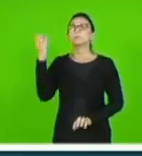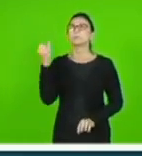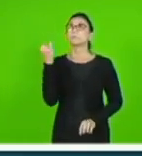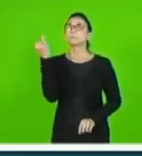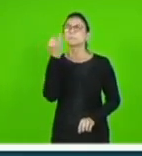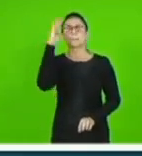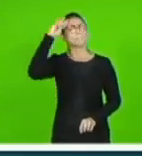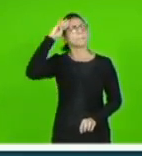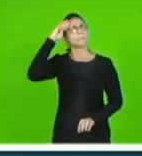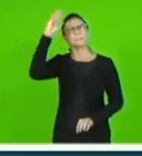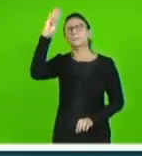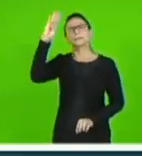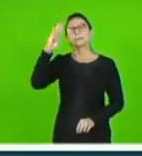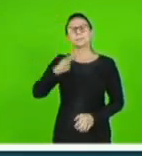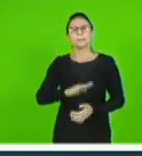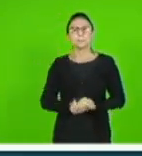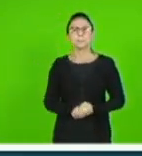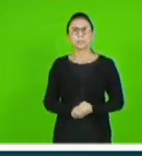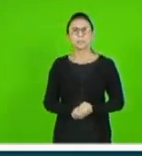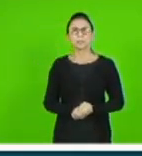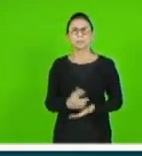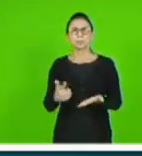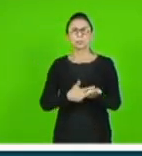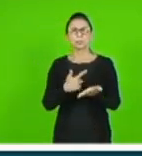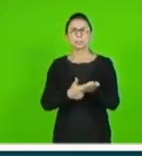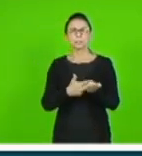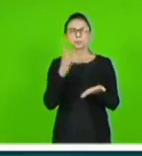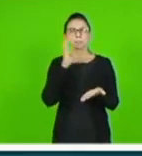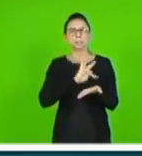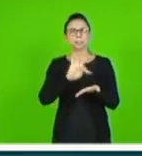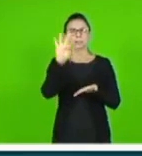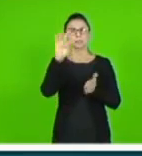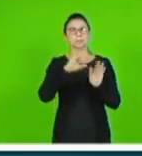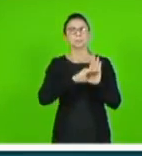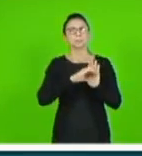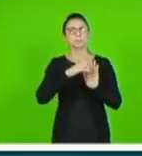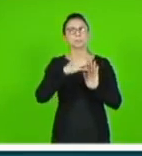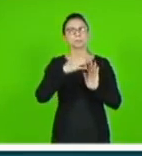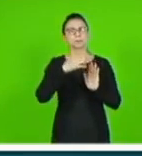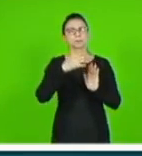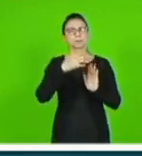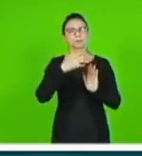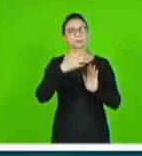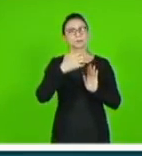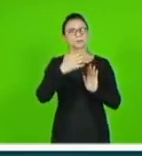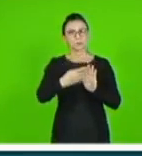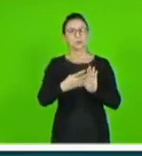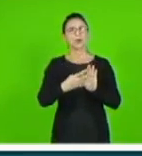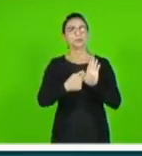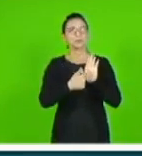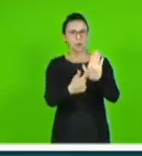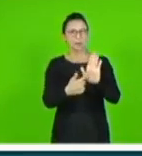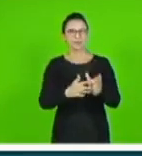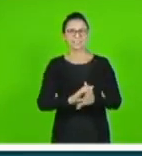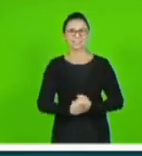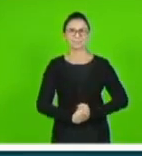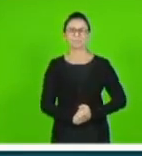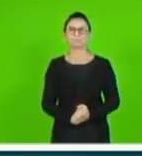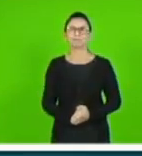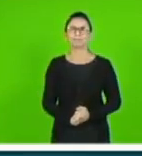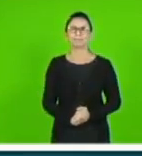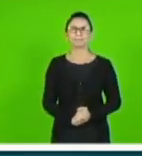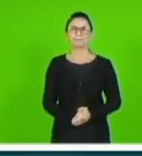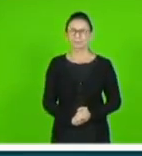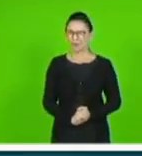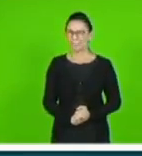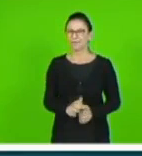thing that happens according to 1 Thessalonians chapter 4? The question is really